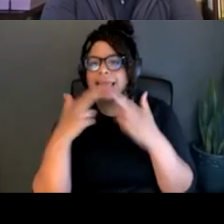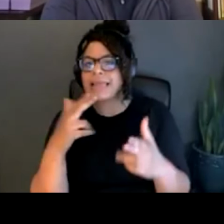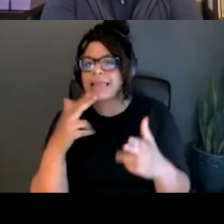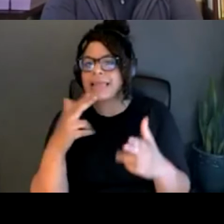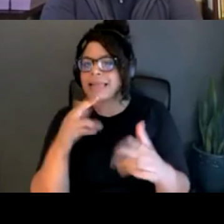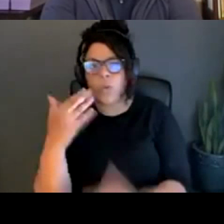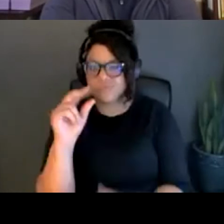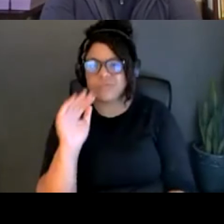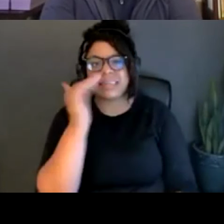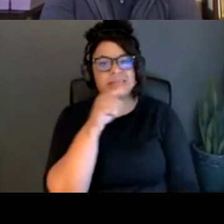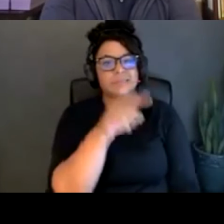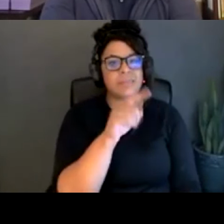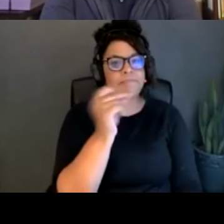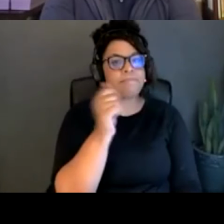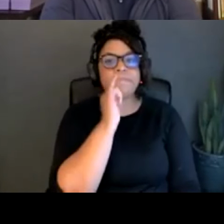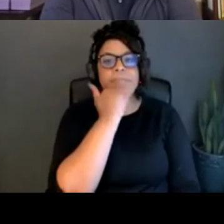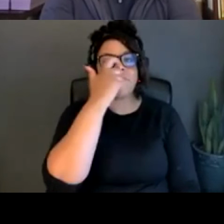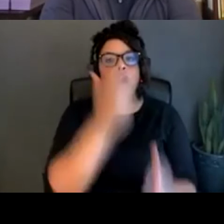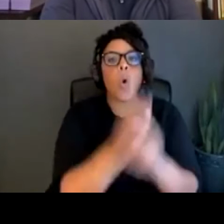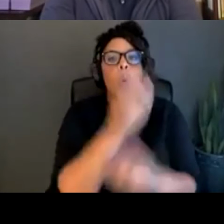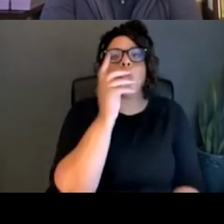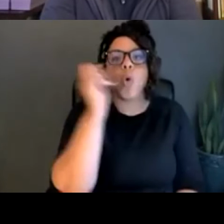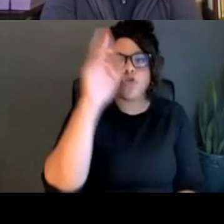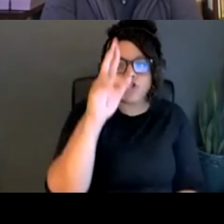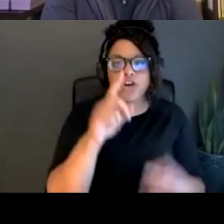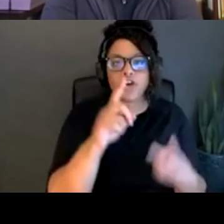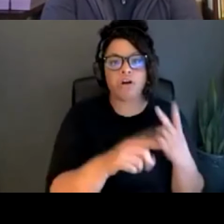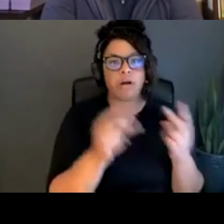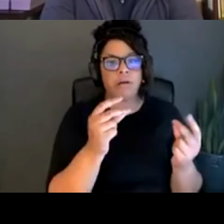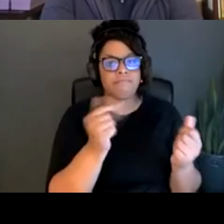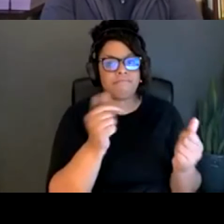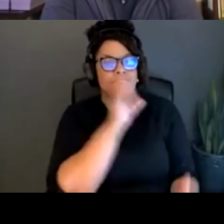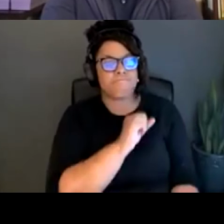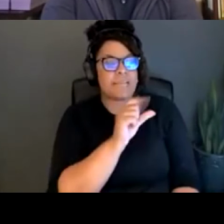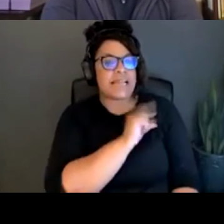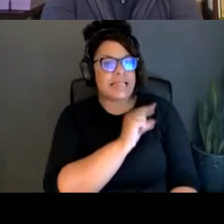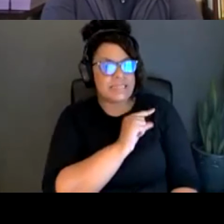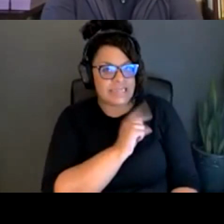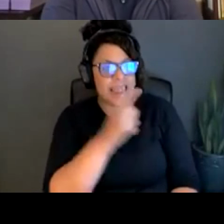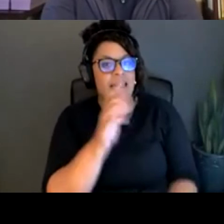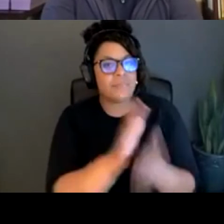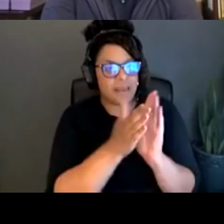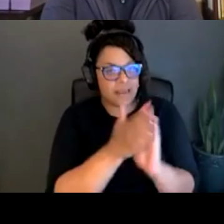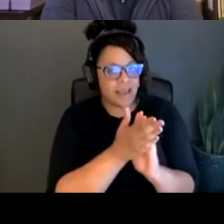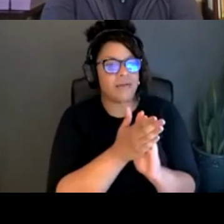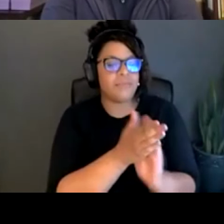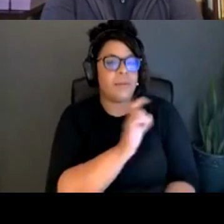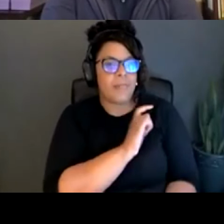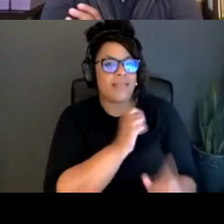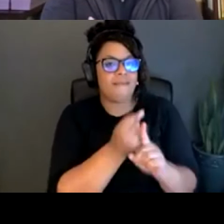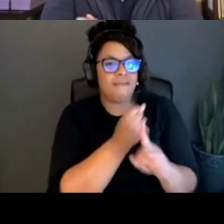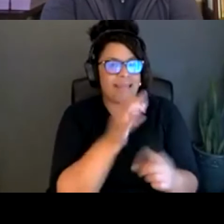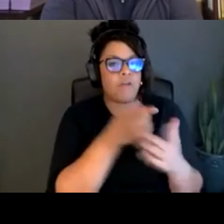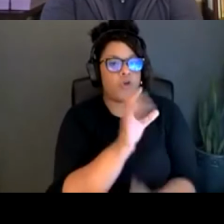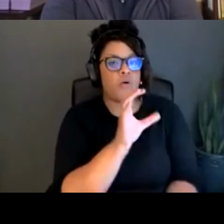to be mistaken for older, be perceived as guilty, and face police violence if accused of a crime. So